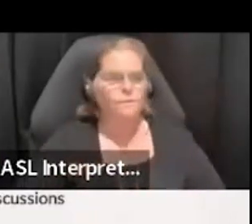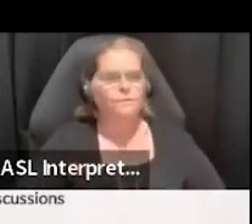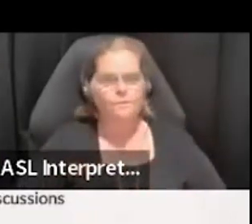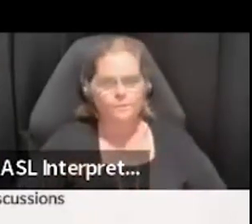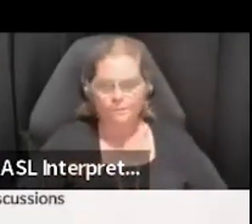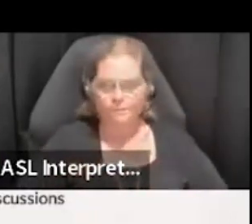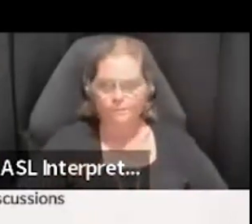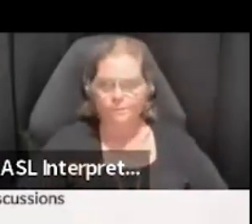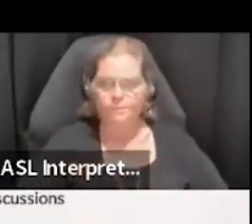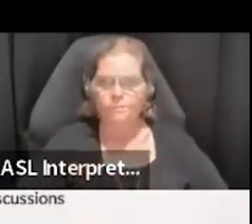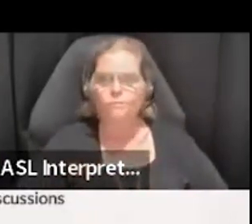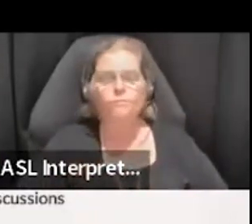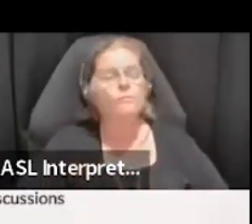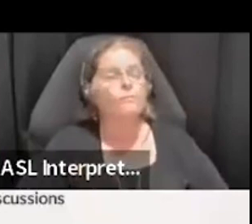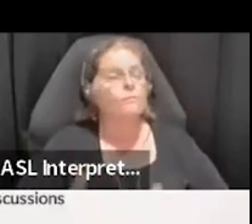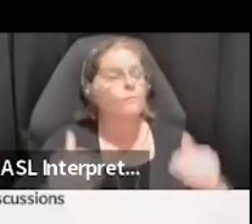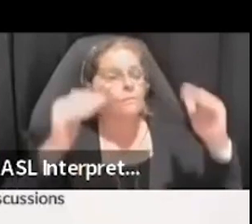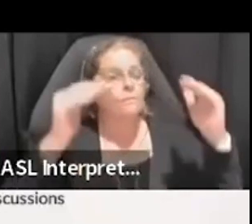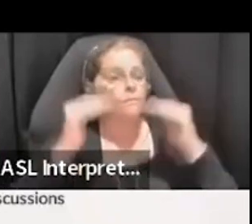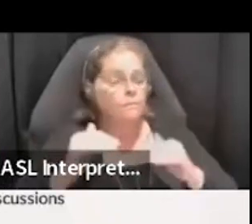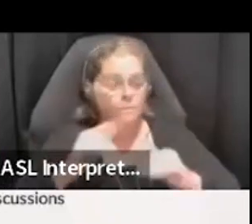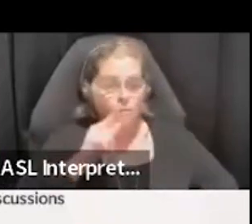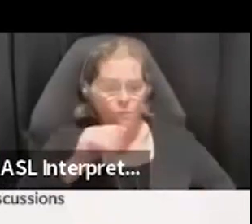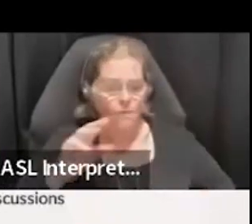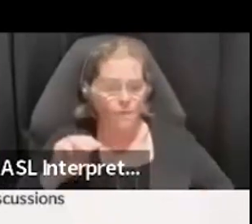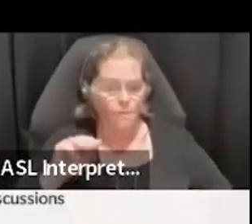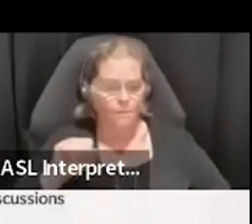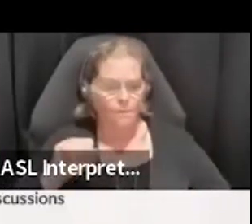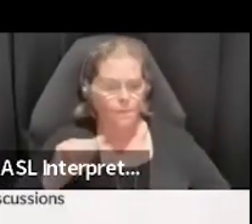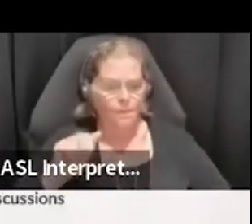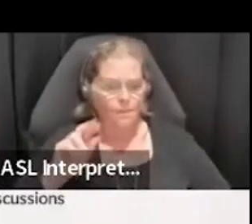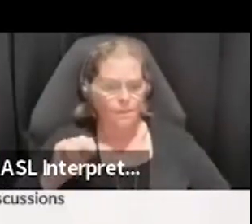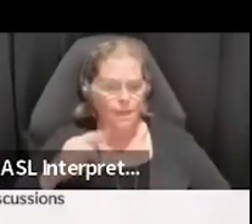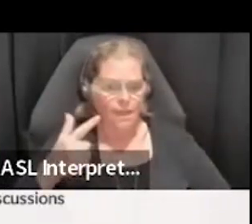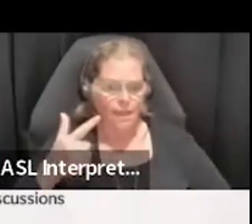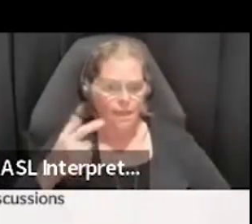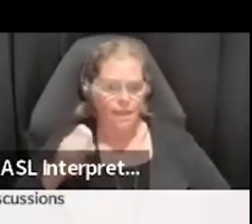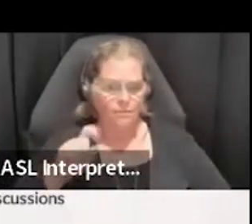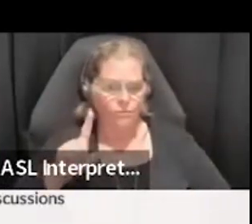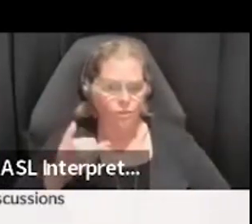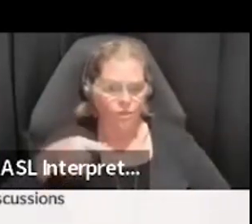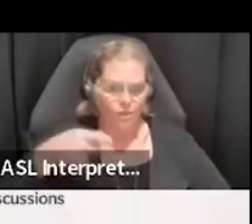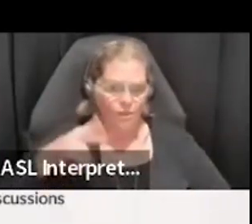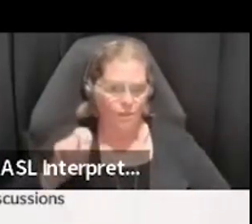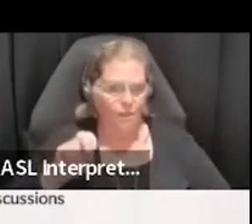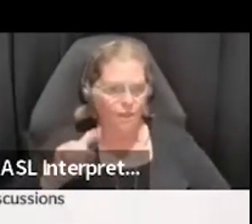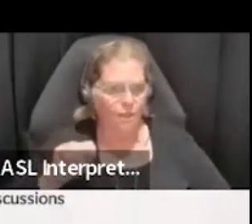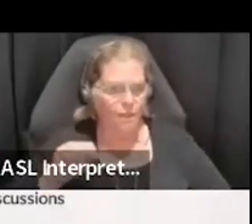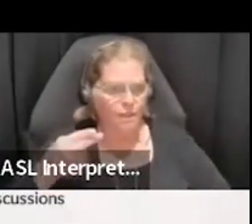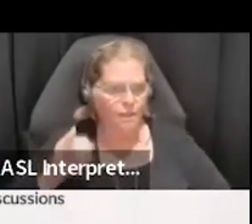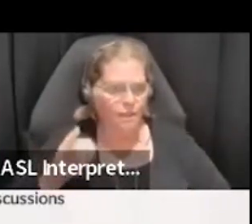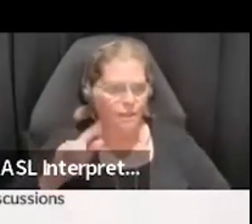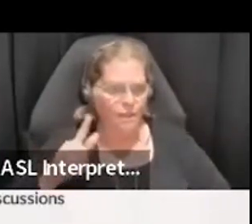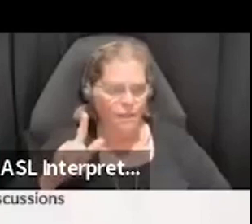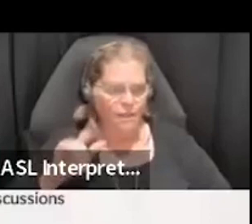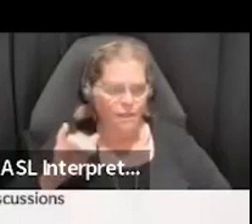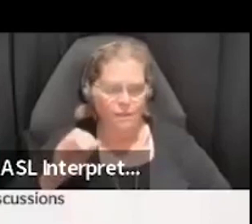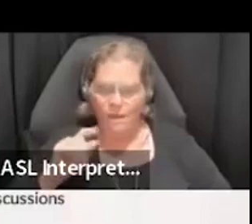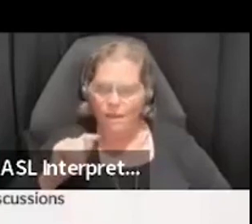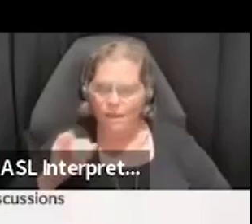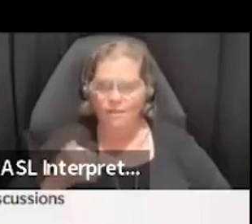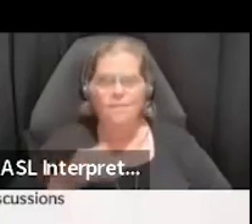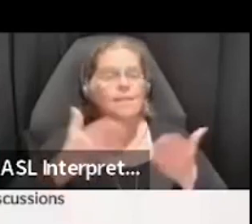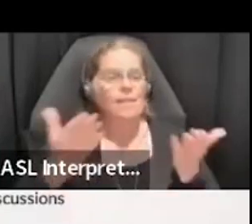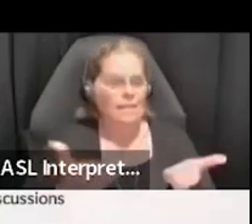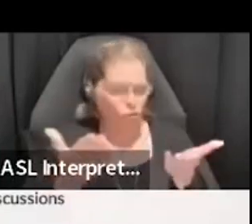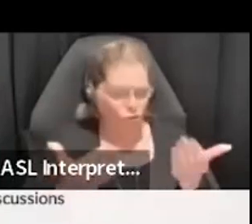Our next public guest is Ms. Angelique Vigliotti, and I did check and she is on the call pertaining to